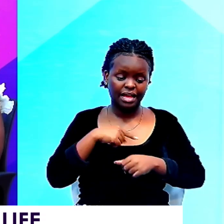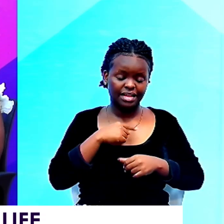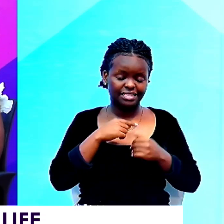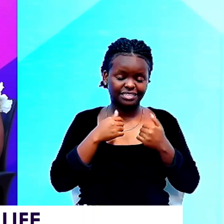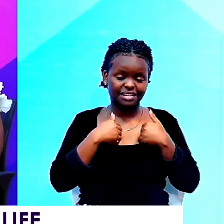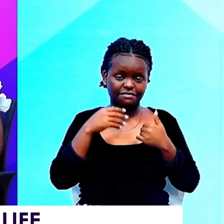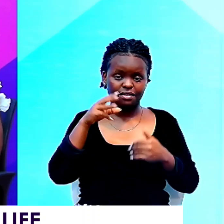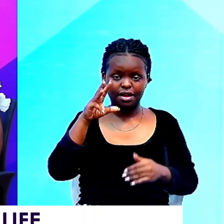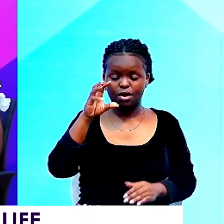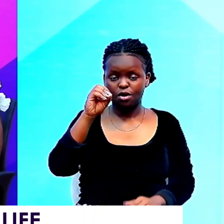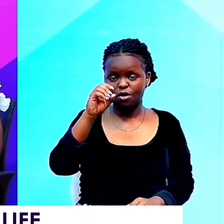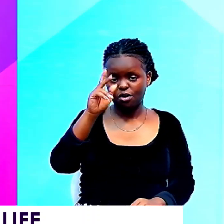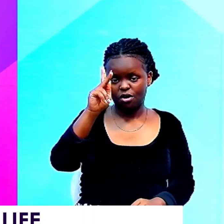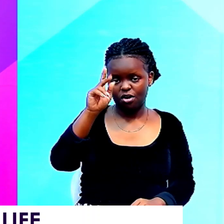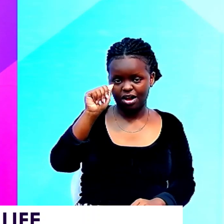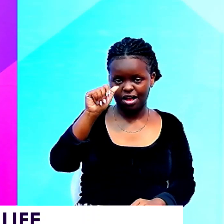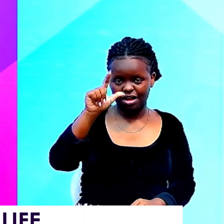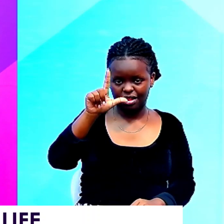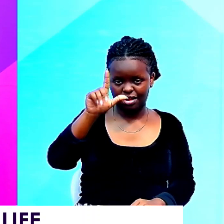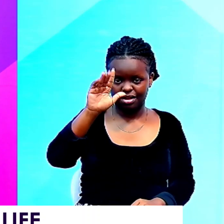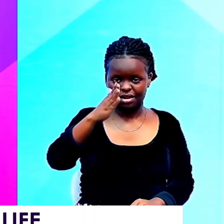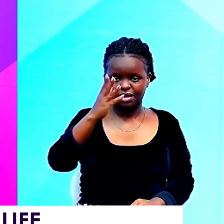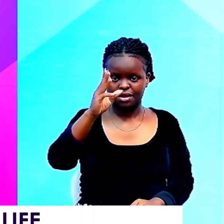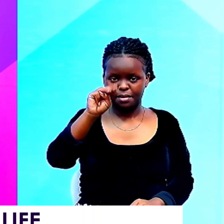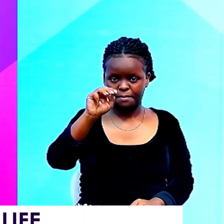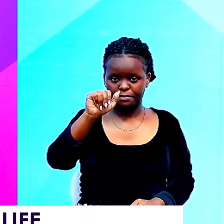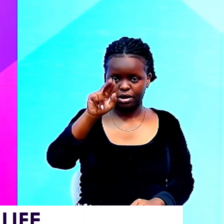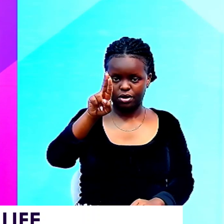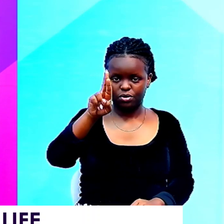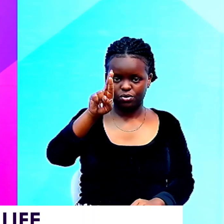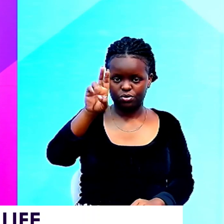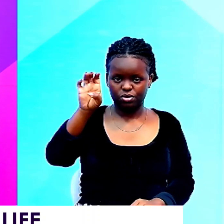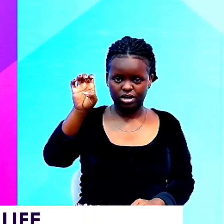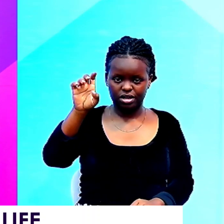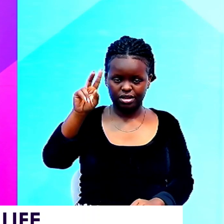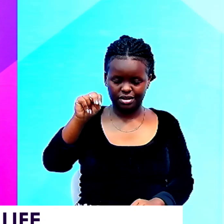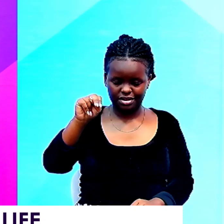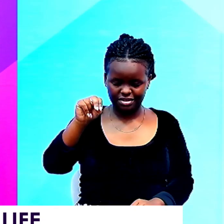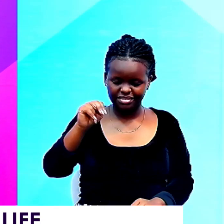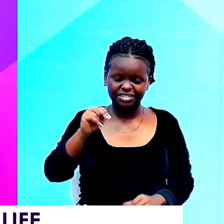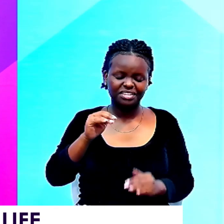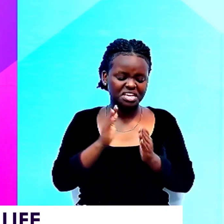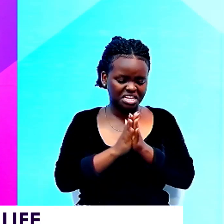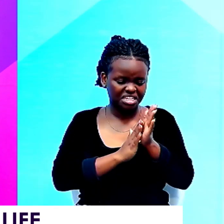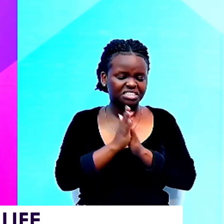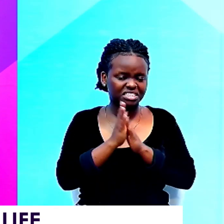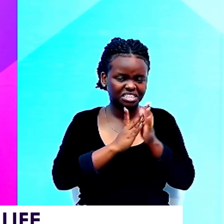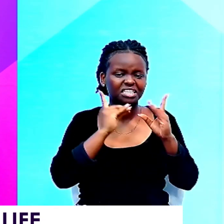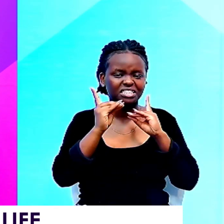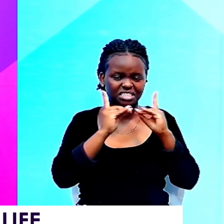Maureen Okal. Smile Natoto. Interesting discussions here. We are going for